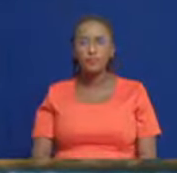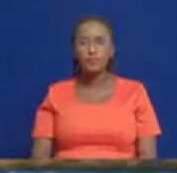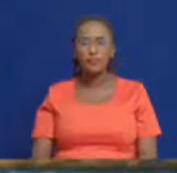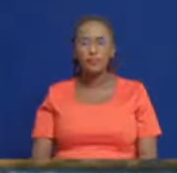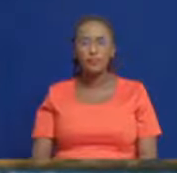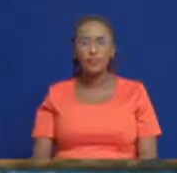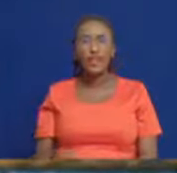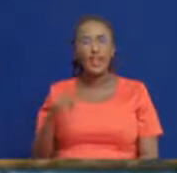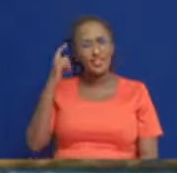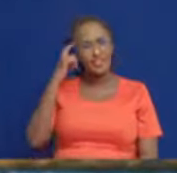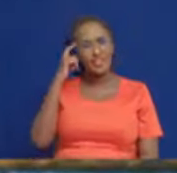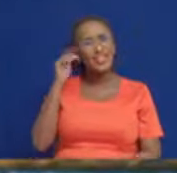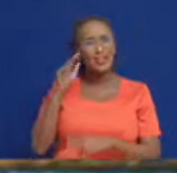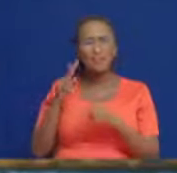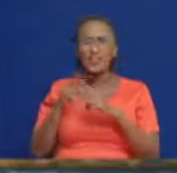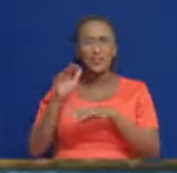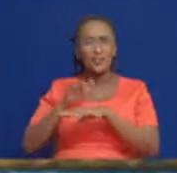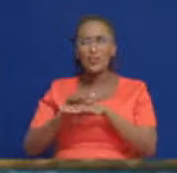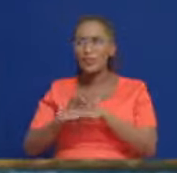it's a very good question. Manake